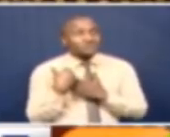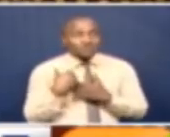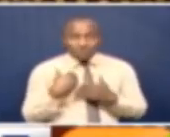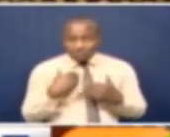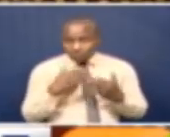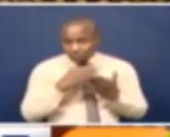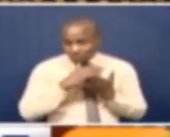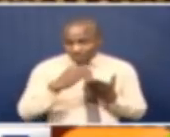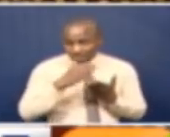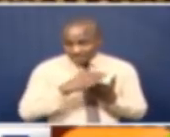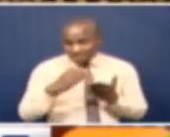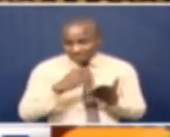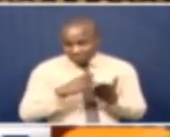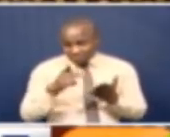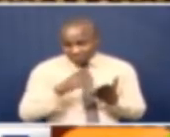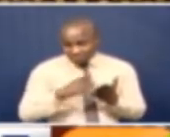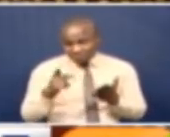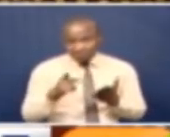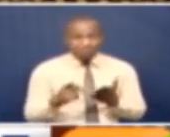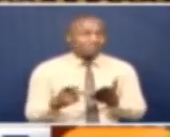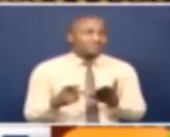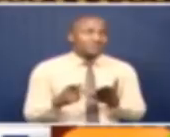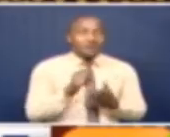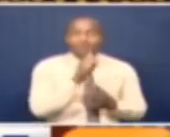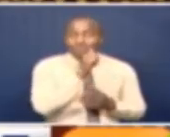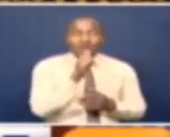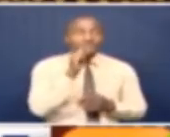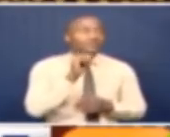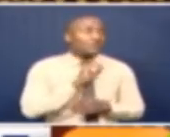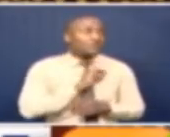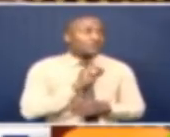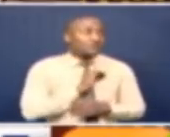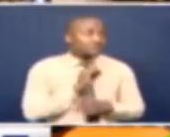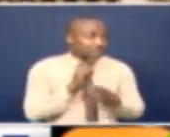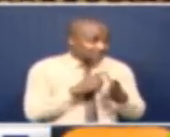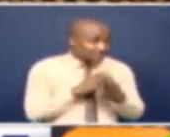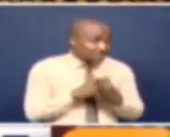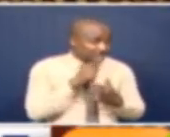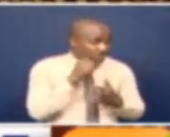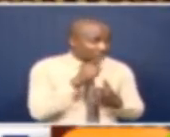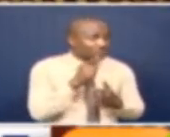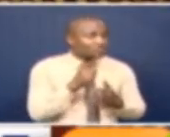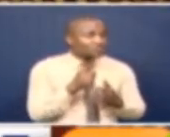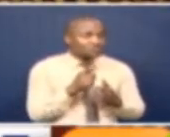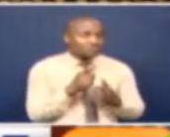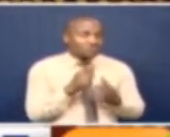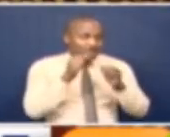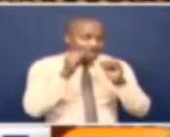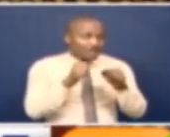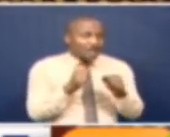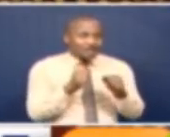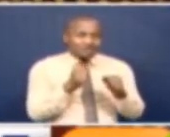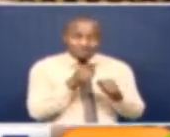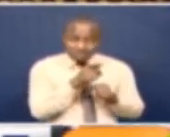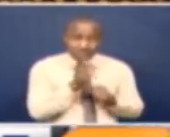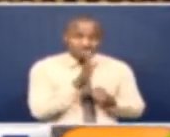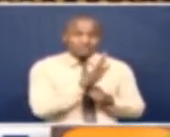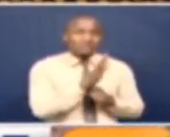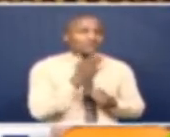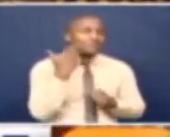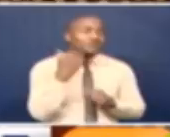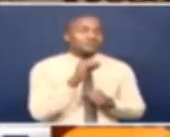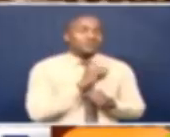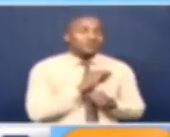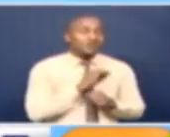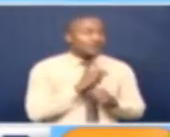compensate the private owners so that then use can revert to the pastoralists who use that land. Let me explain. So